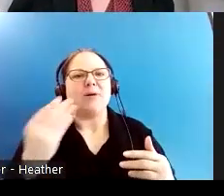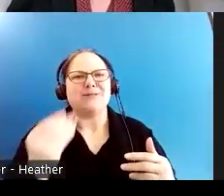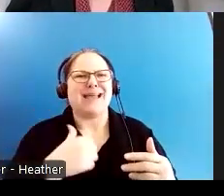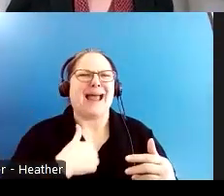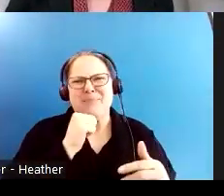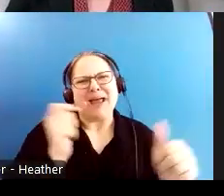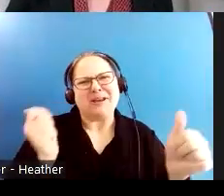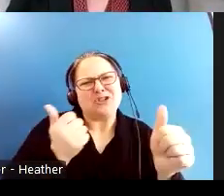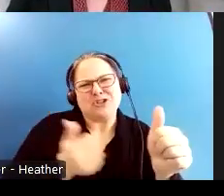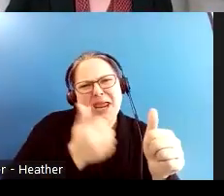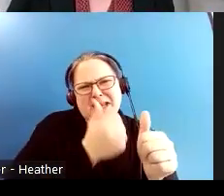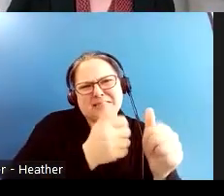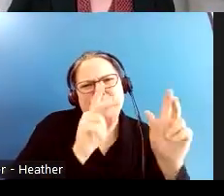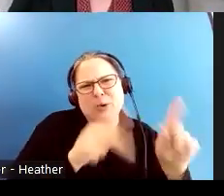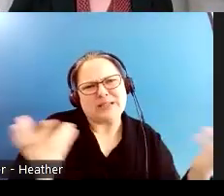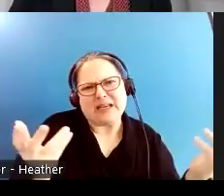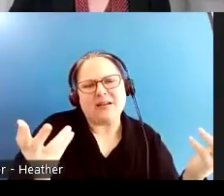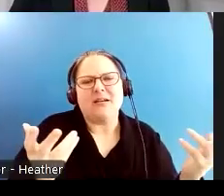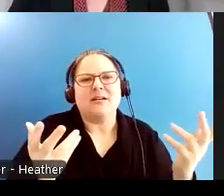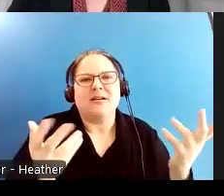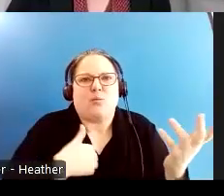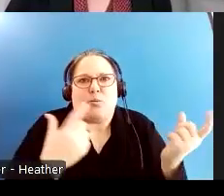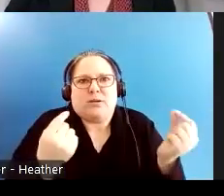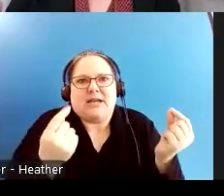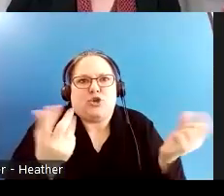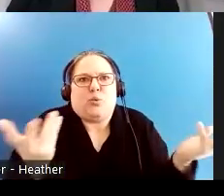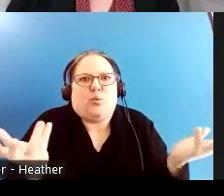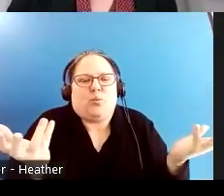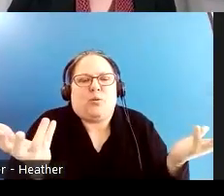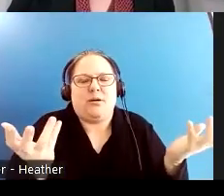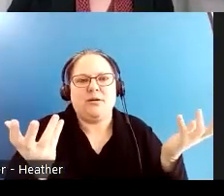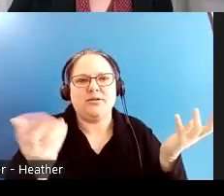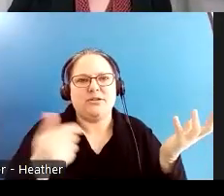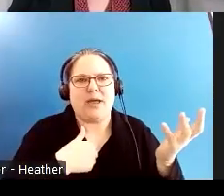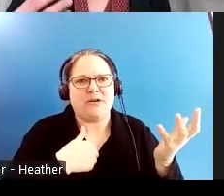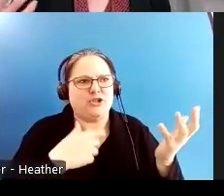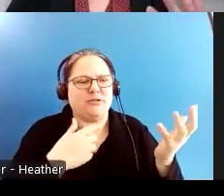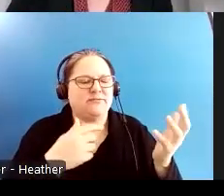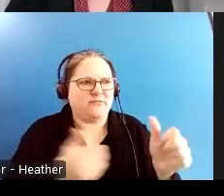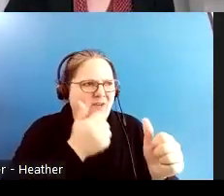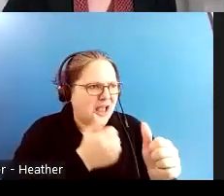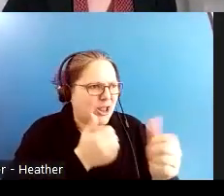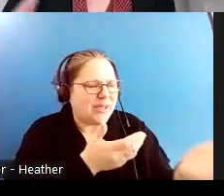no, what am I going to do? Like following this guy around with his suitcase and his threats and sort of like prickly,